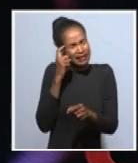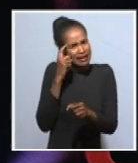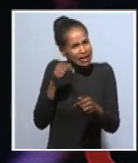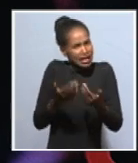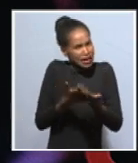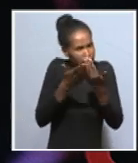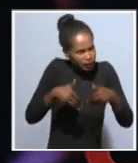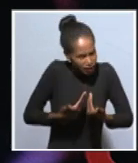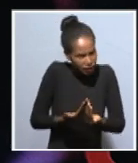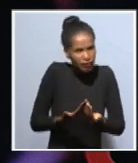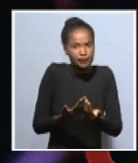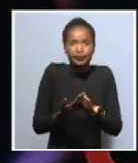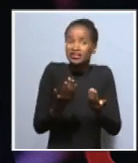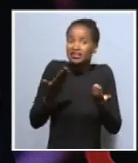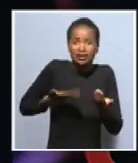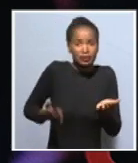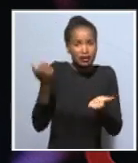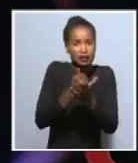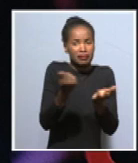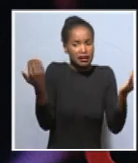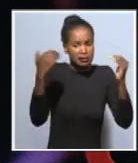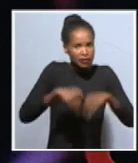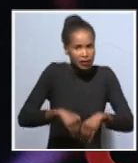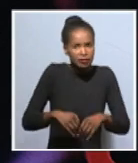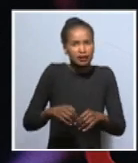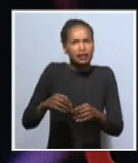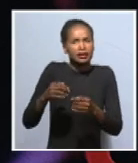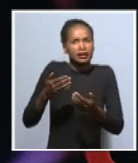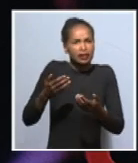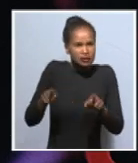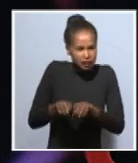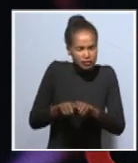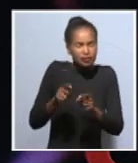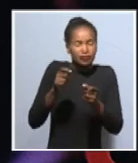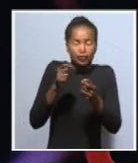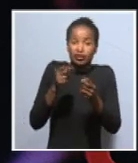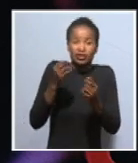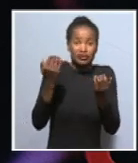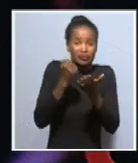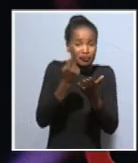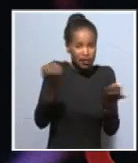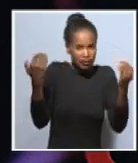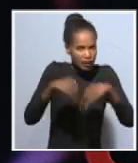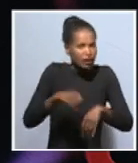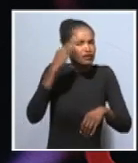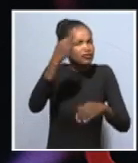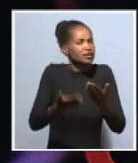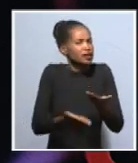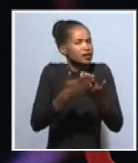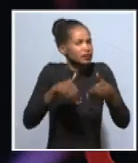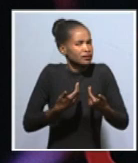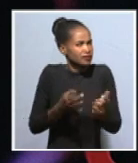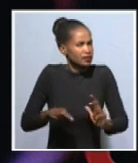account in coming up with this package. Now, what are the relief measures that we are talking about? One, we have got an